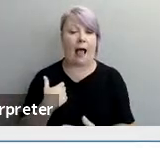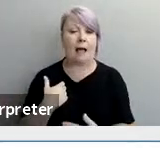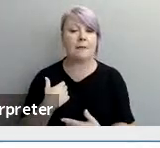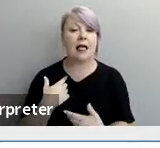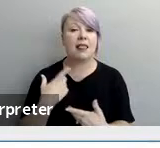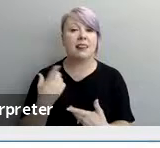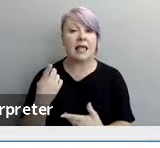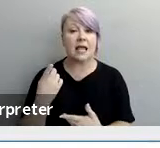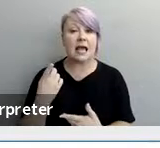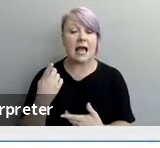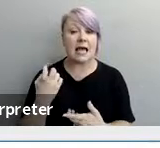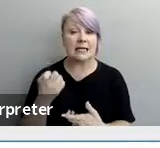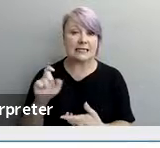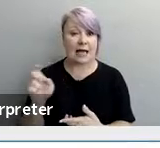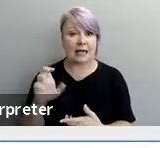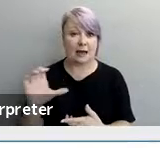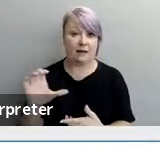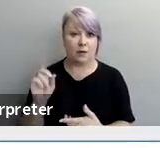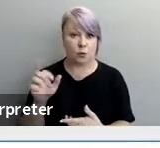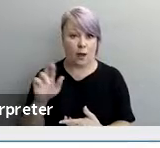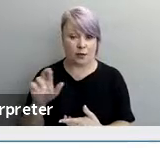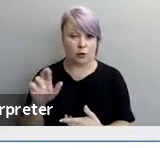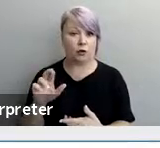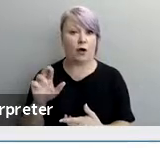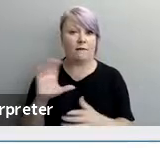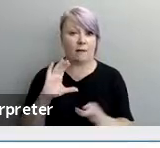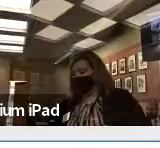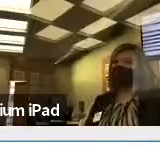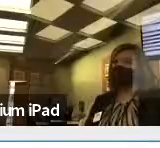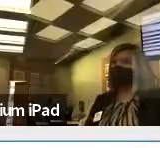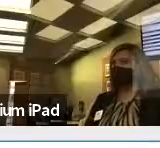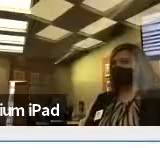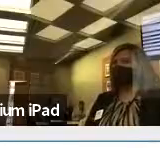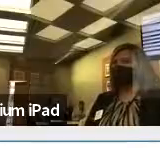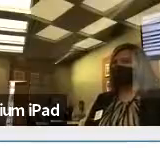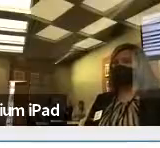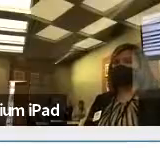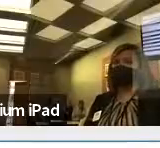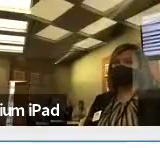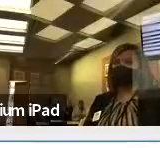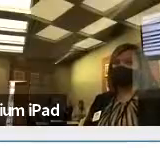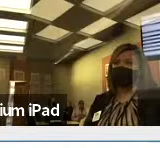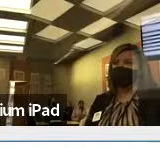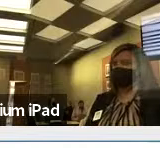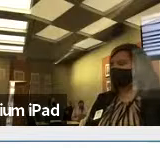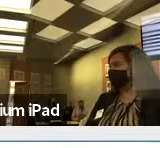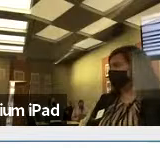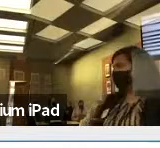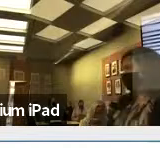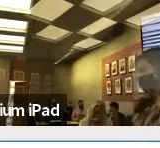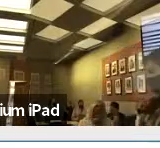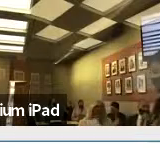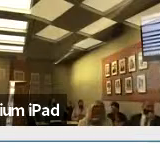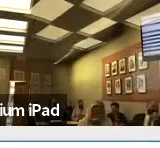I'm welcoming tonight three representatives from the Missouri Retired Teachers Foundation to show us